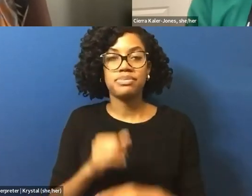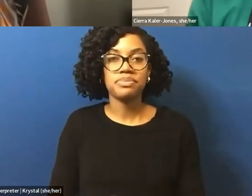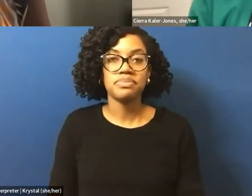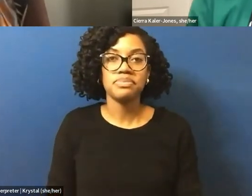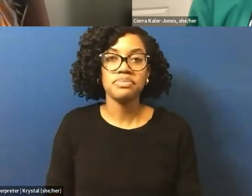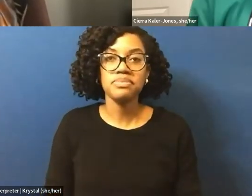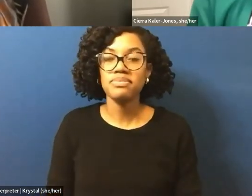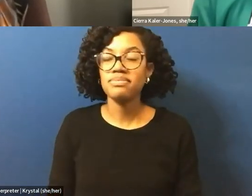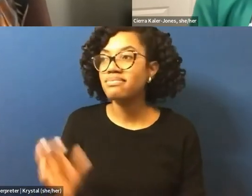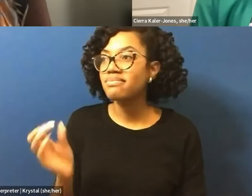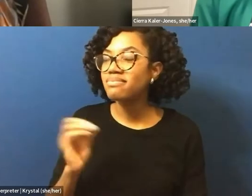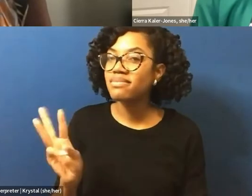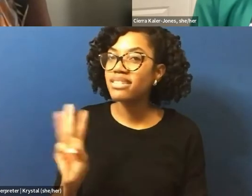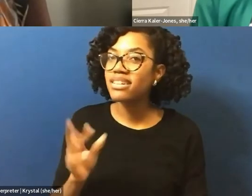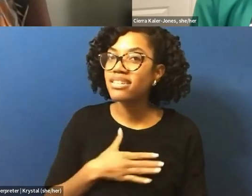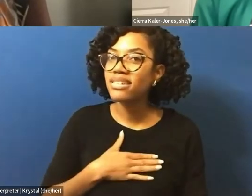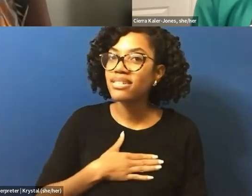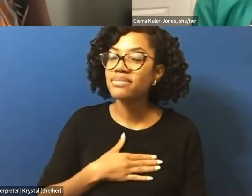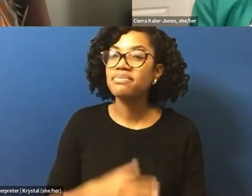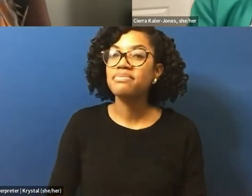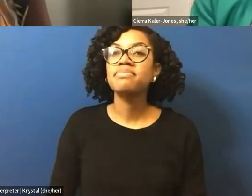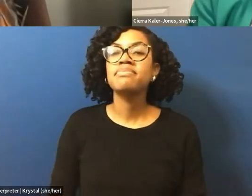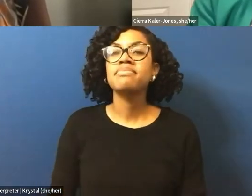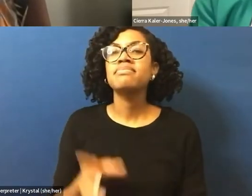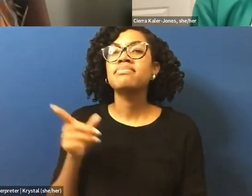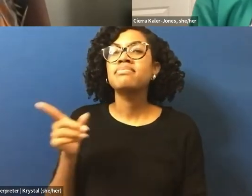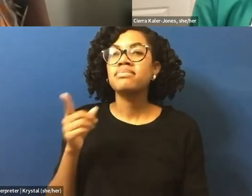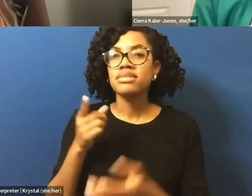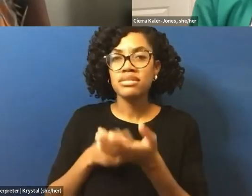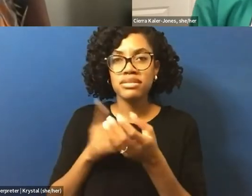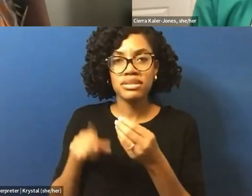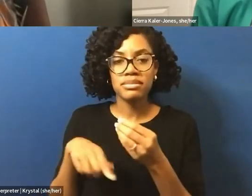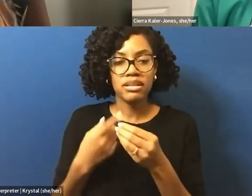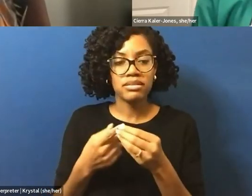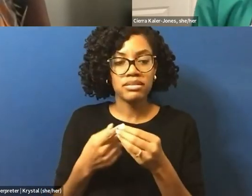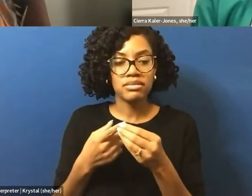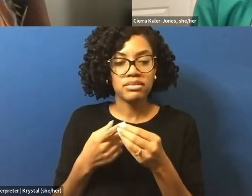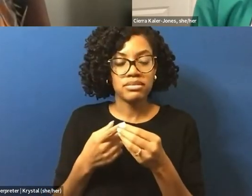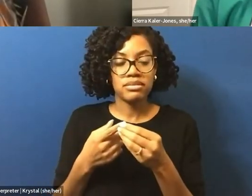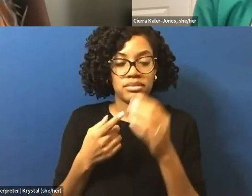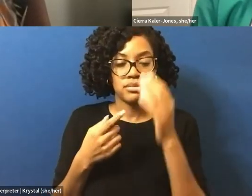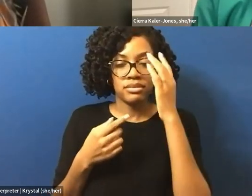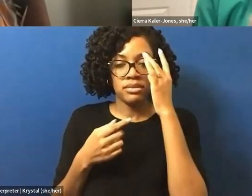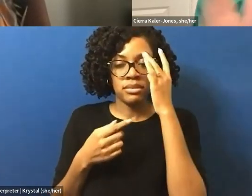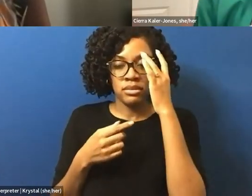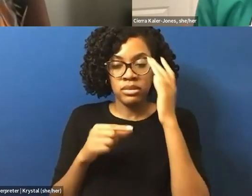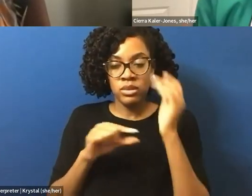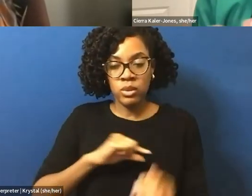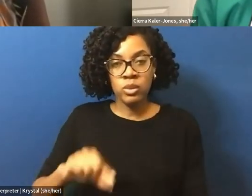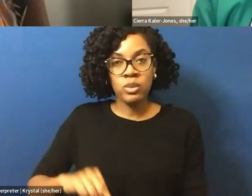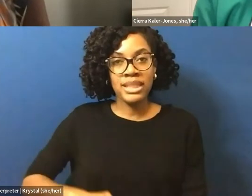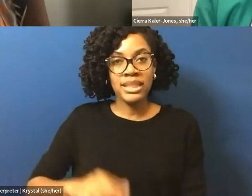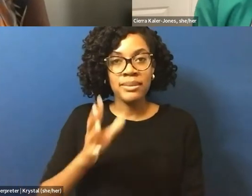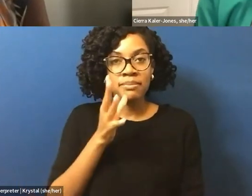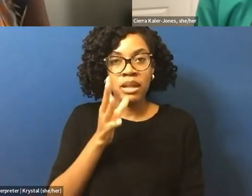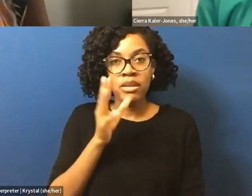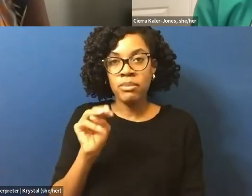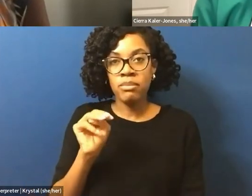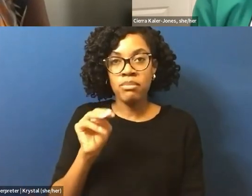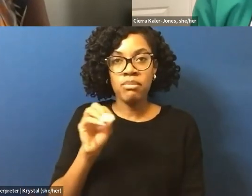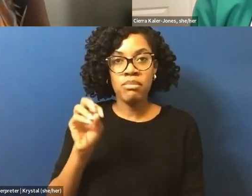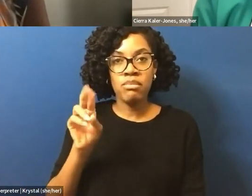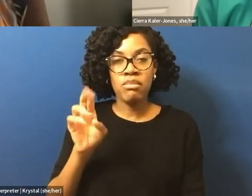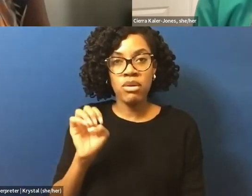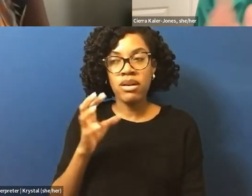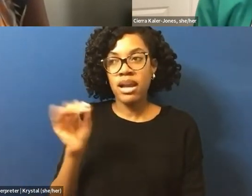Wow. And we've talked a little bit about Queen Mother Moore and the relationship to